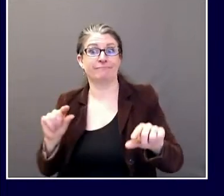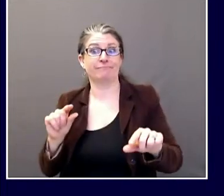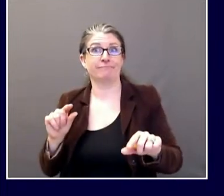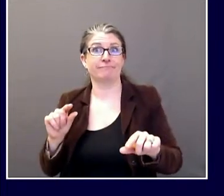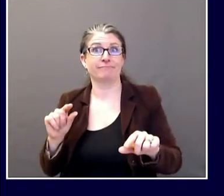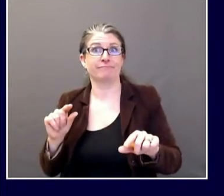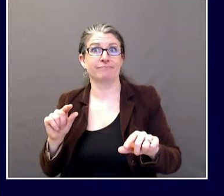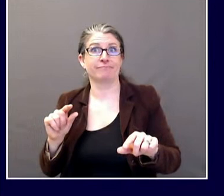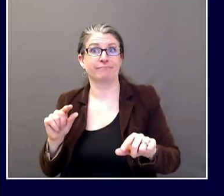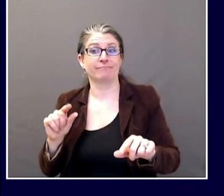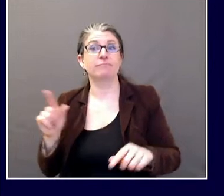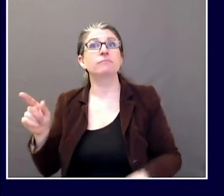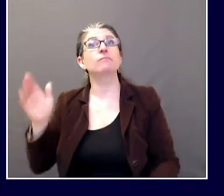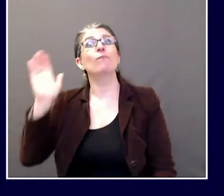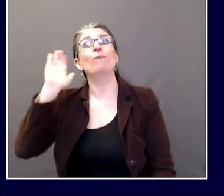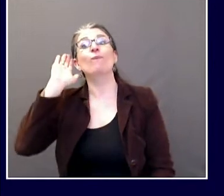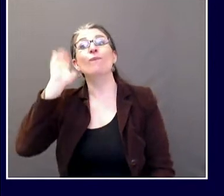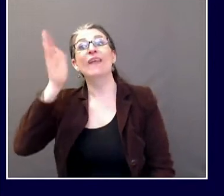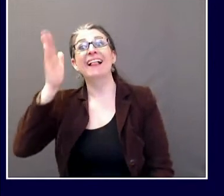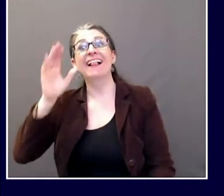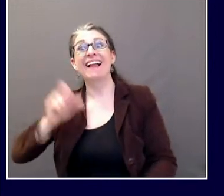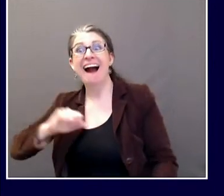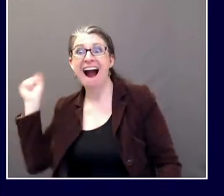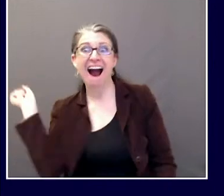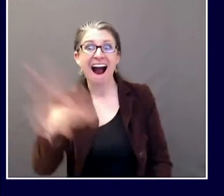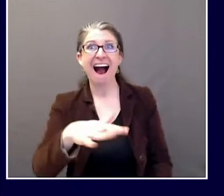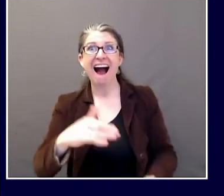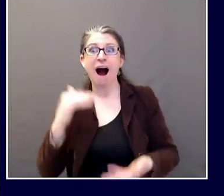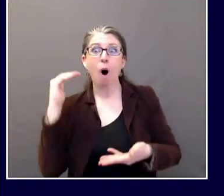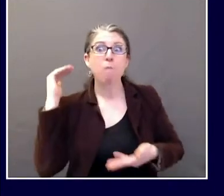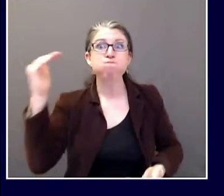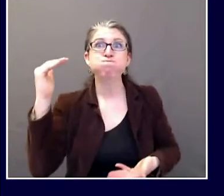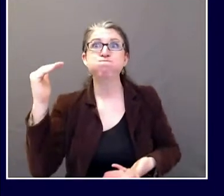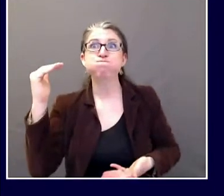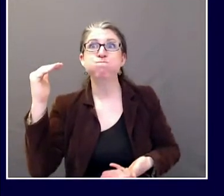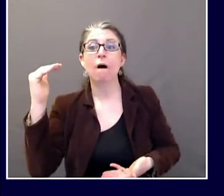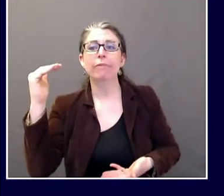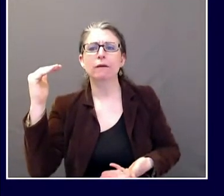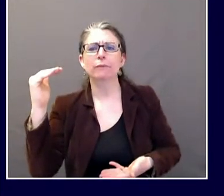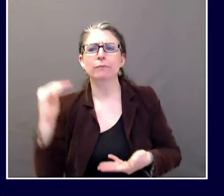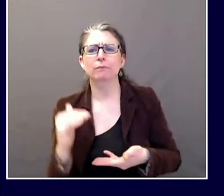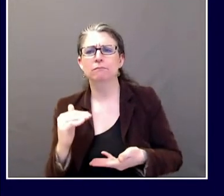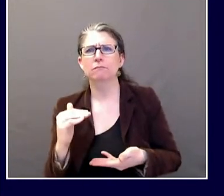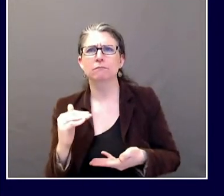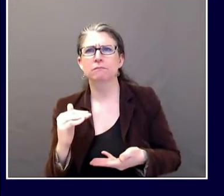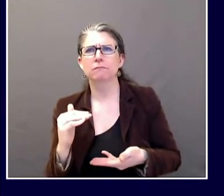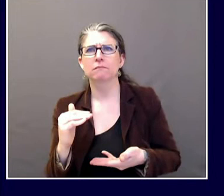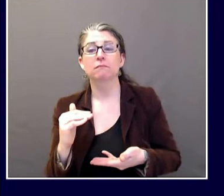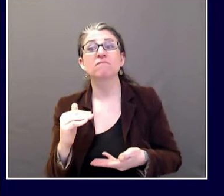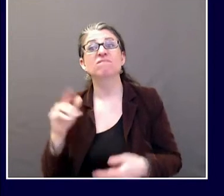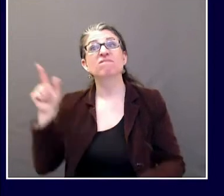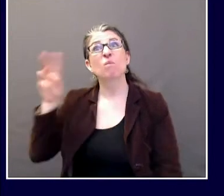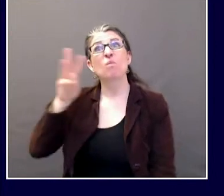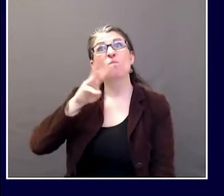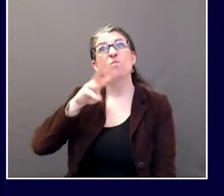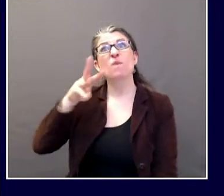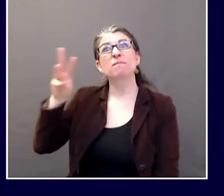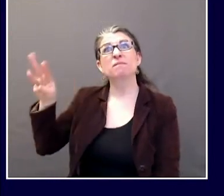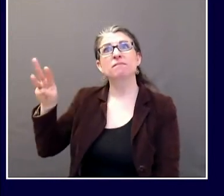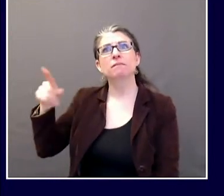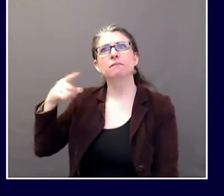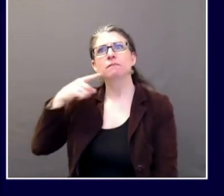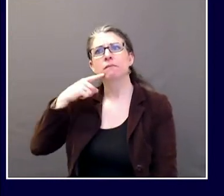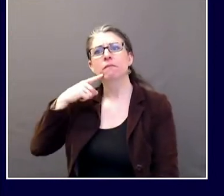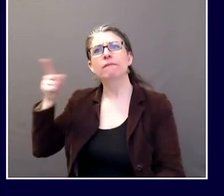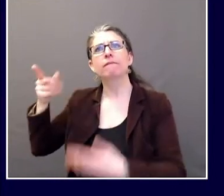been doses administered to the state. I'm looking at their site. They say total distributed to Maine is 195,000